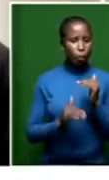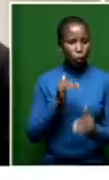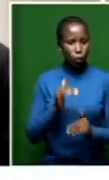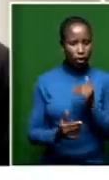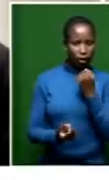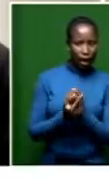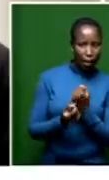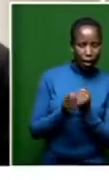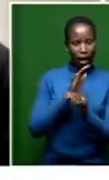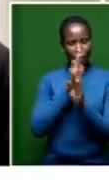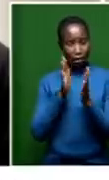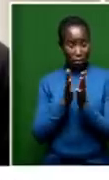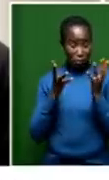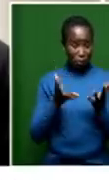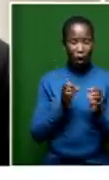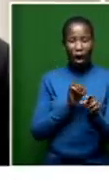that's played out around it?